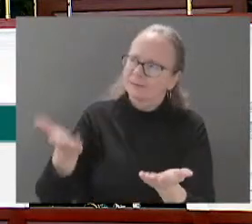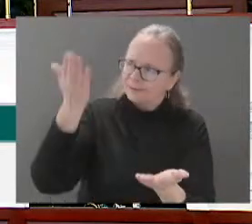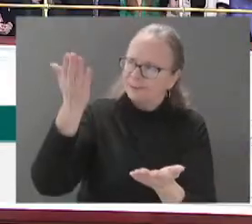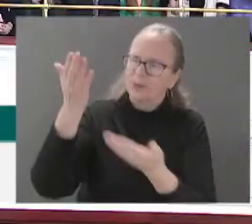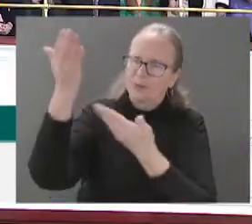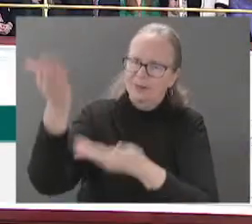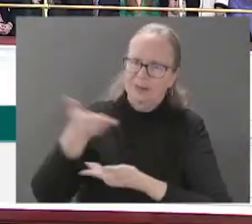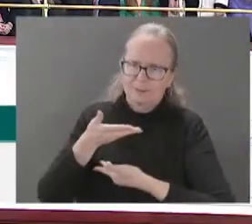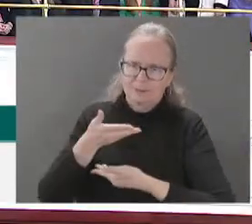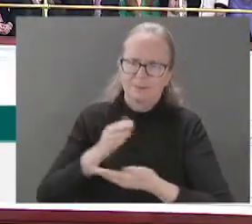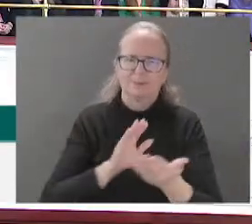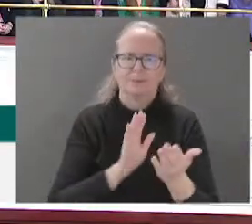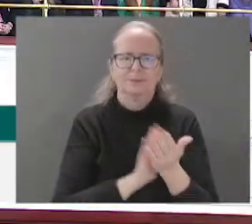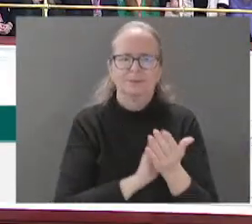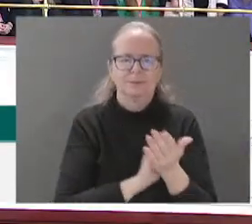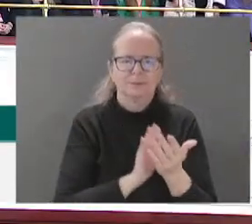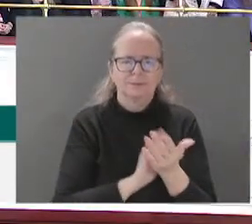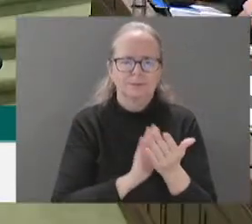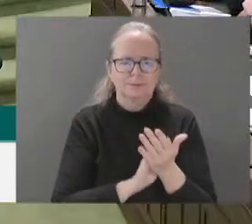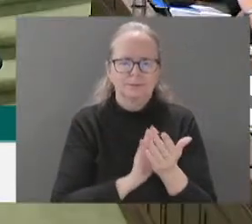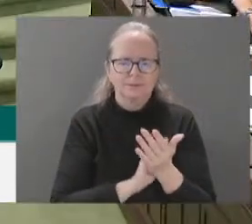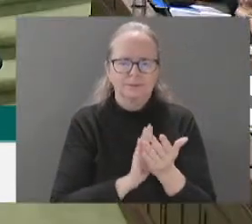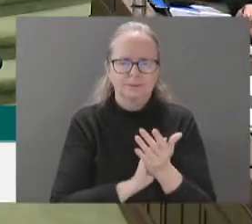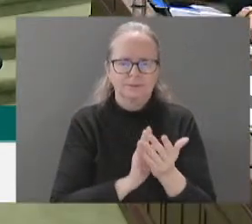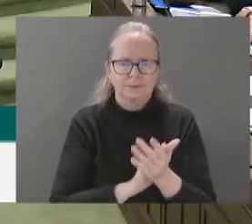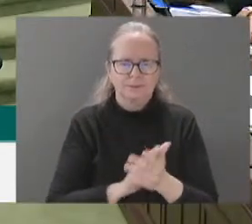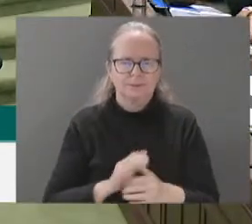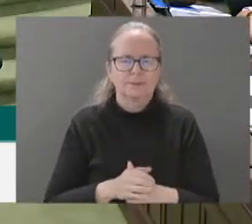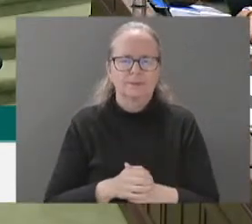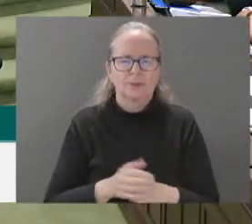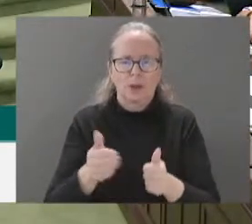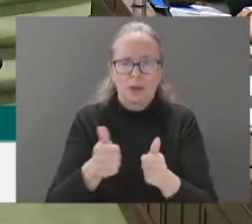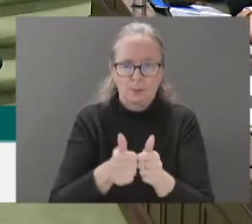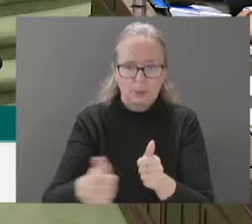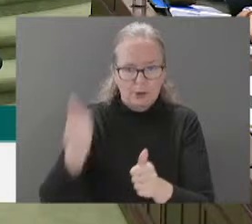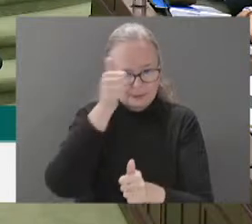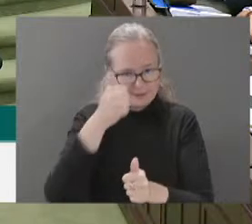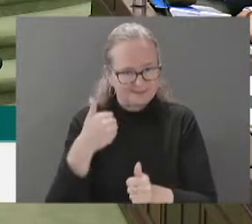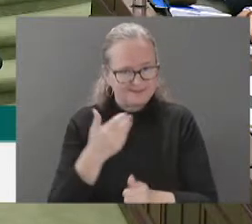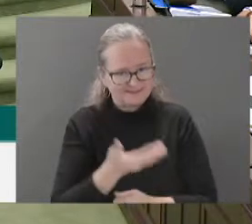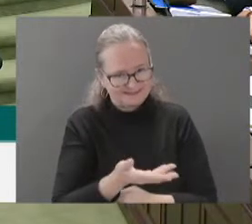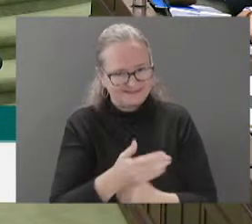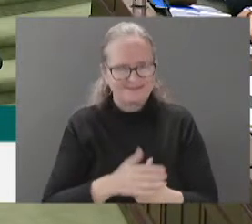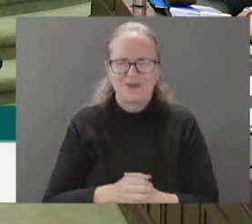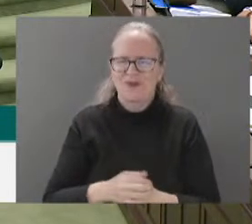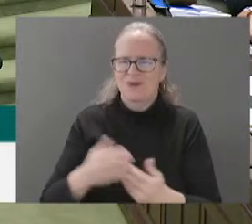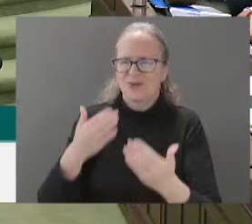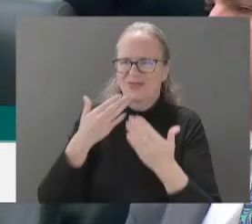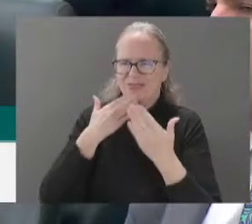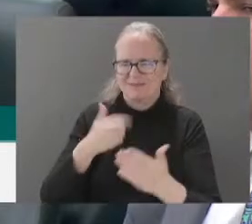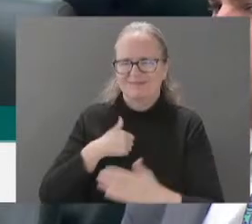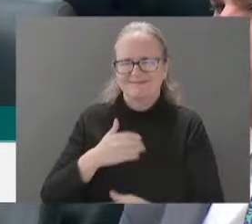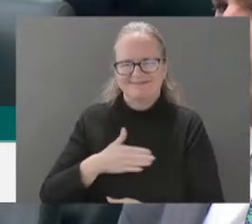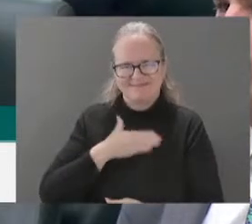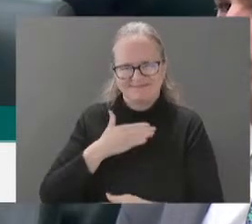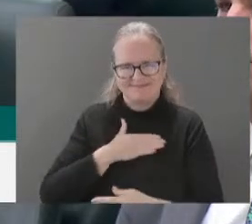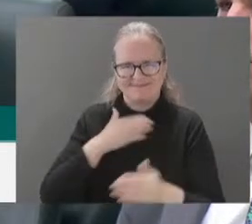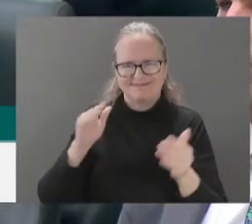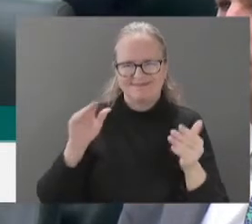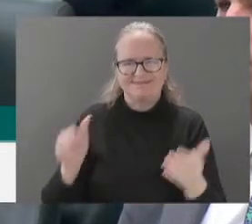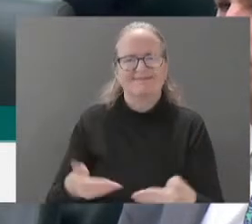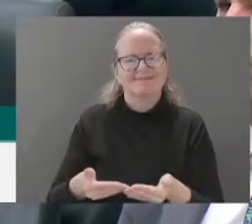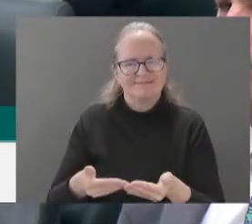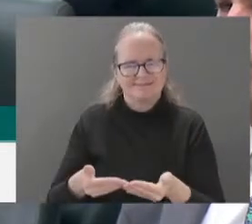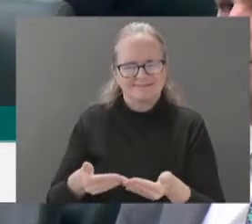Honorable the premier speaker it's my pleasure to introduce to you and through you to all members of the assembly Sophia